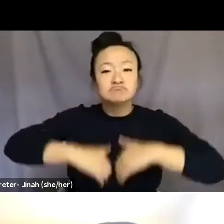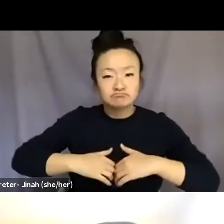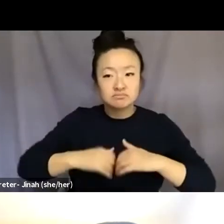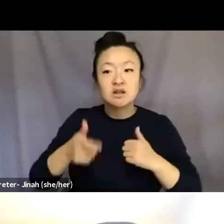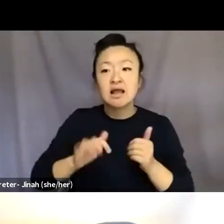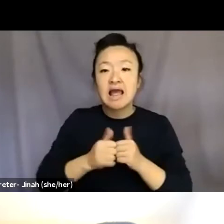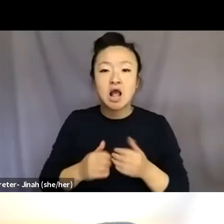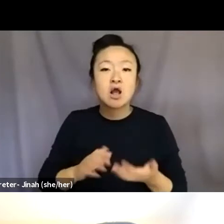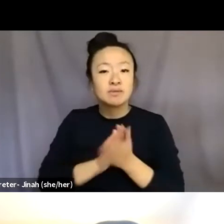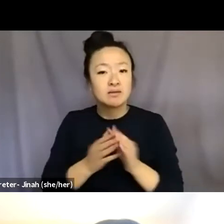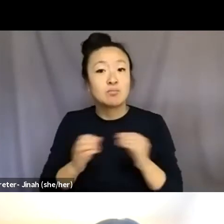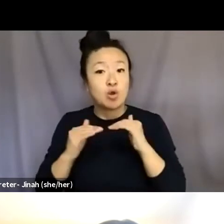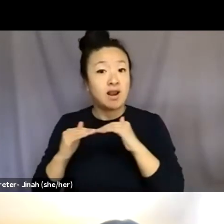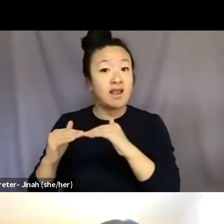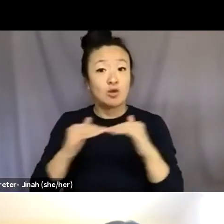going forward.